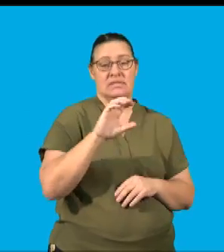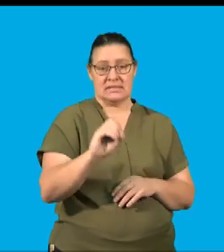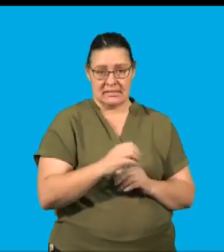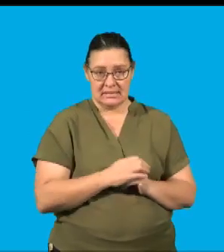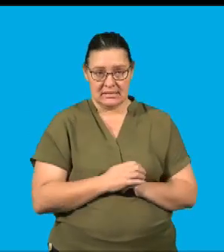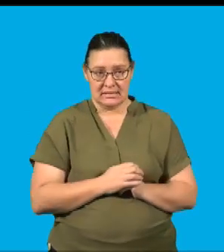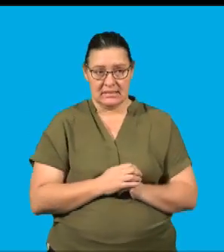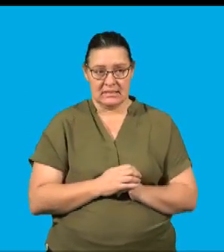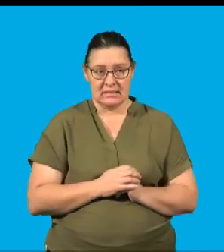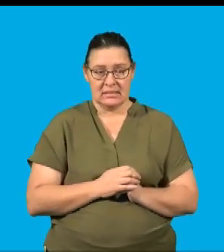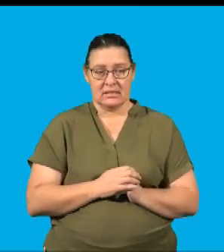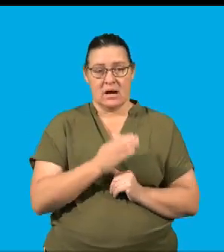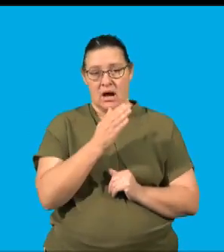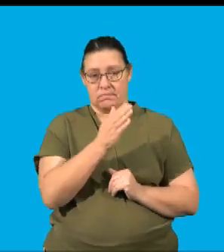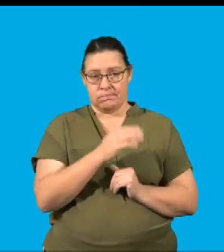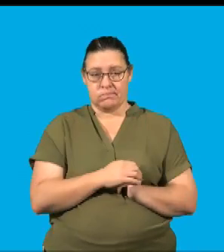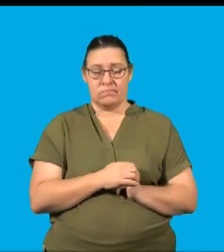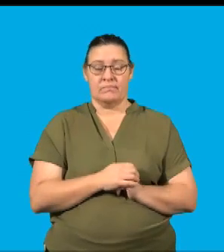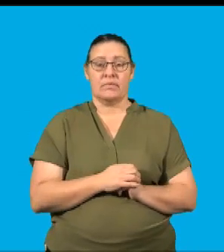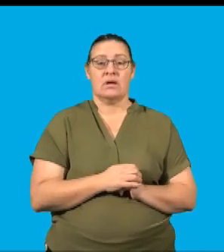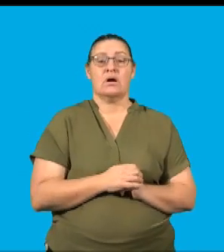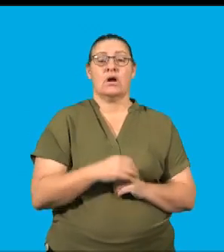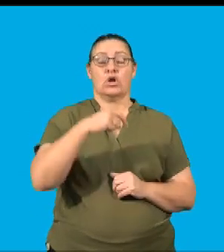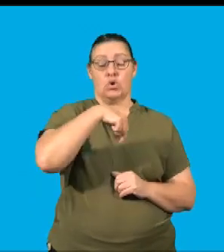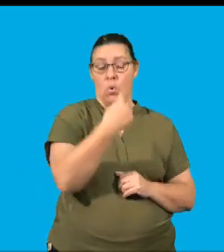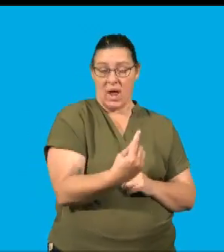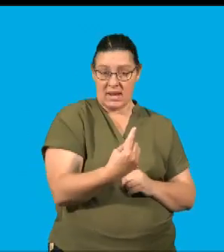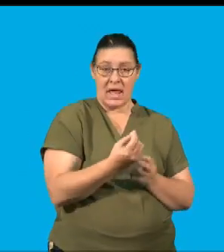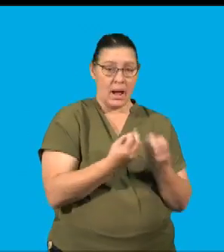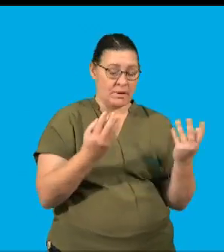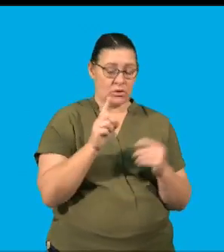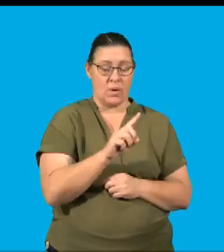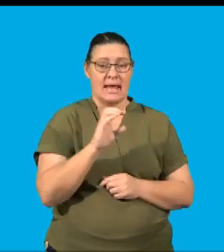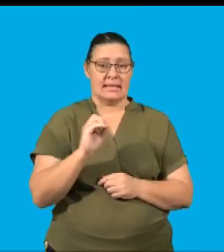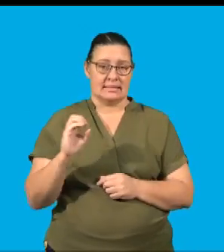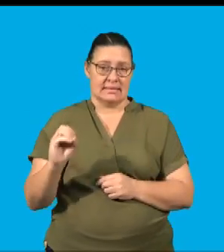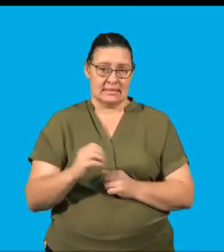is 70, and there it is 70. And then quartile